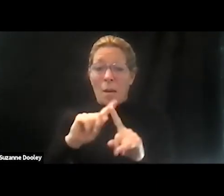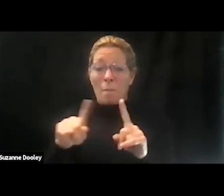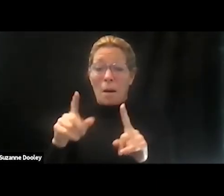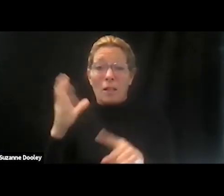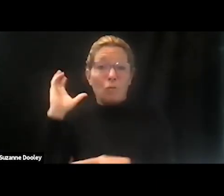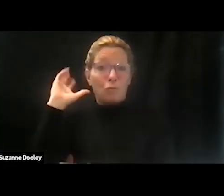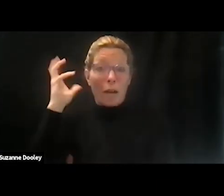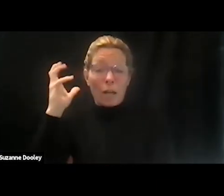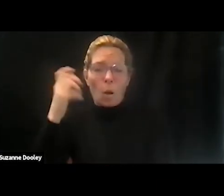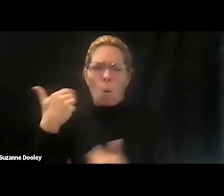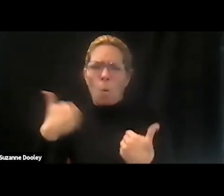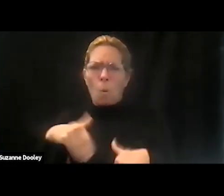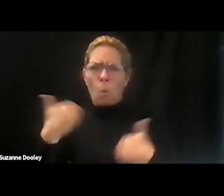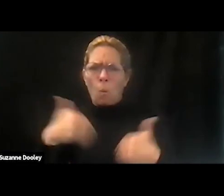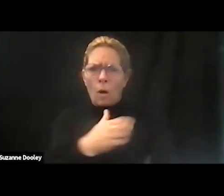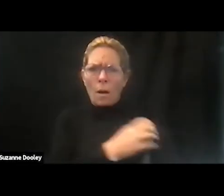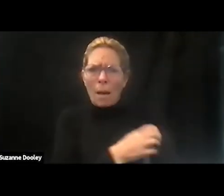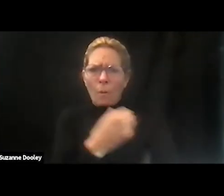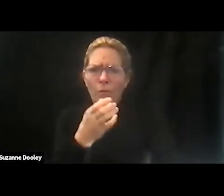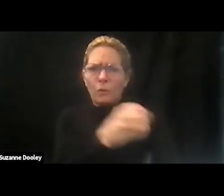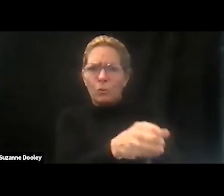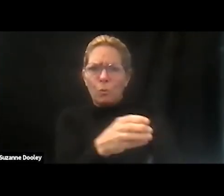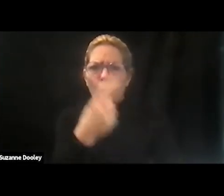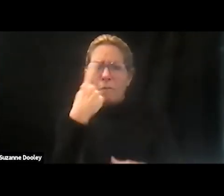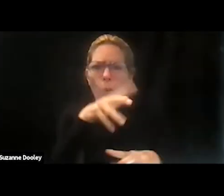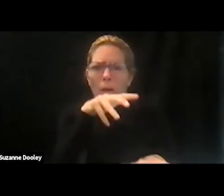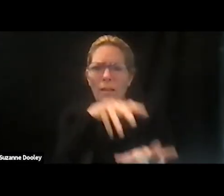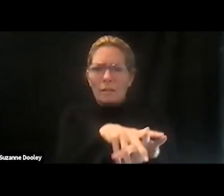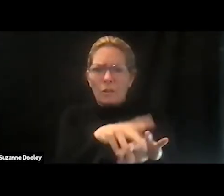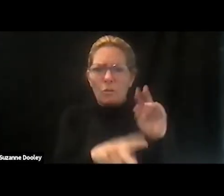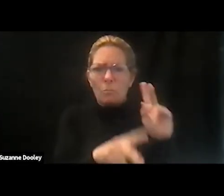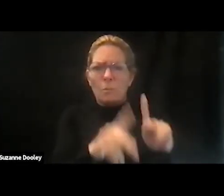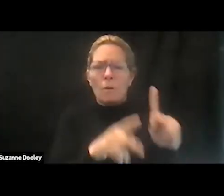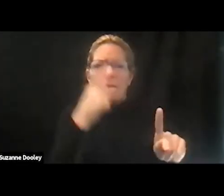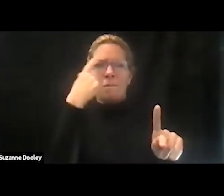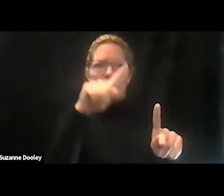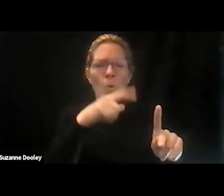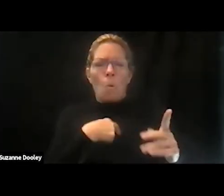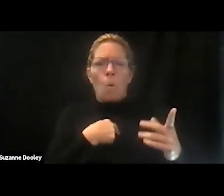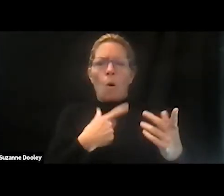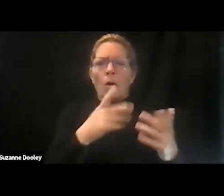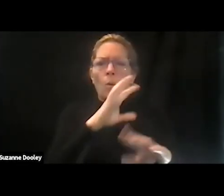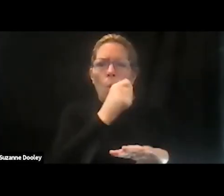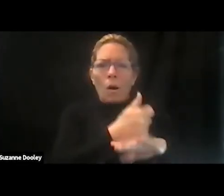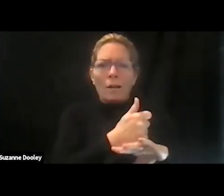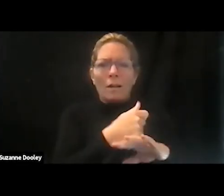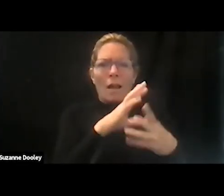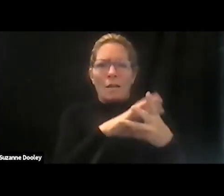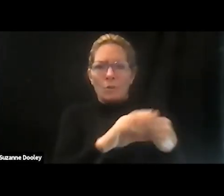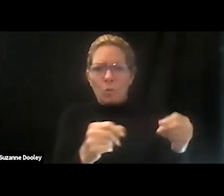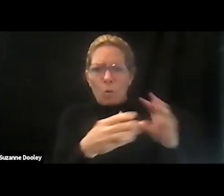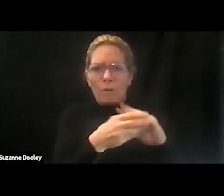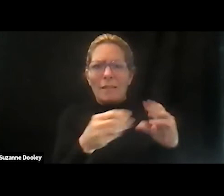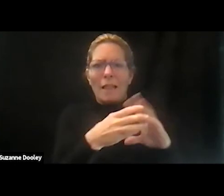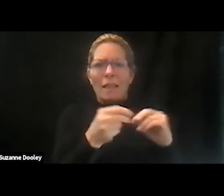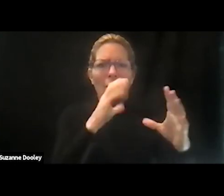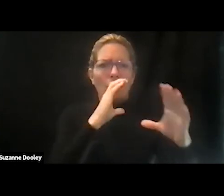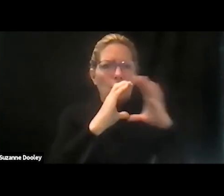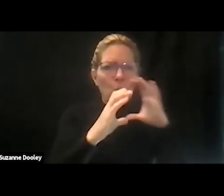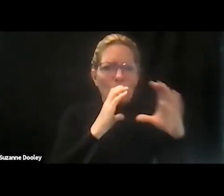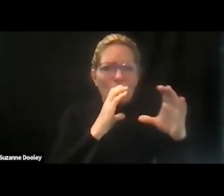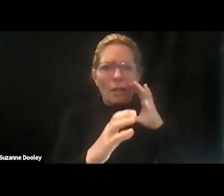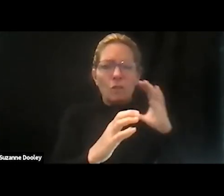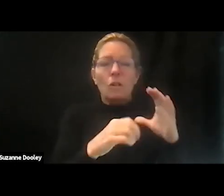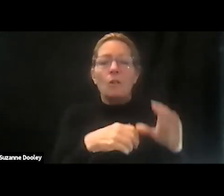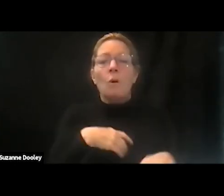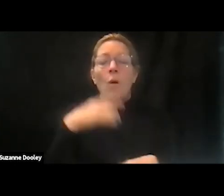both communicate, for storytelling, to organize, all of these different things. And so I think if we're thinking